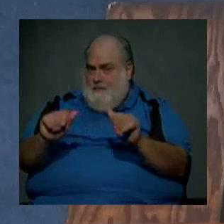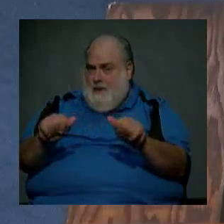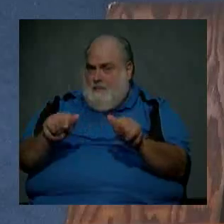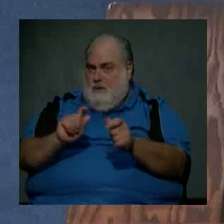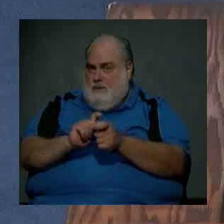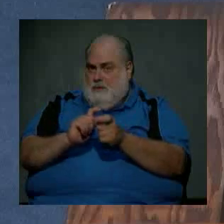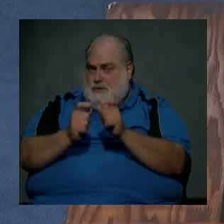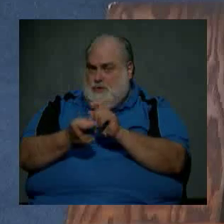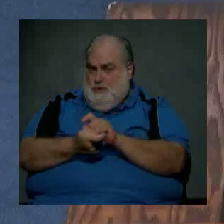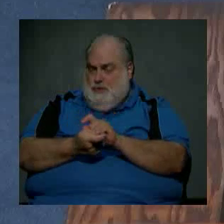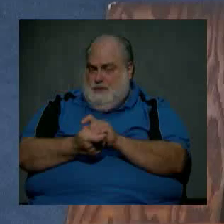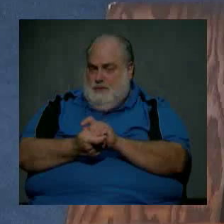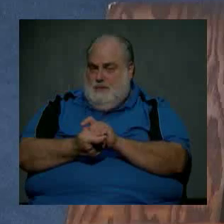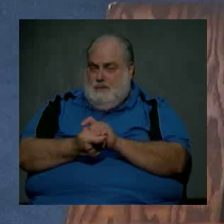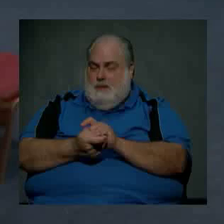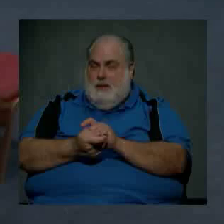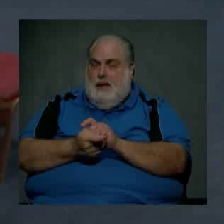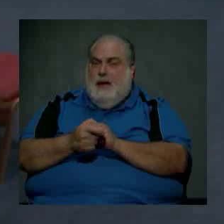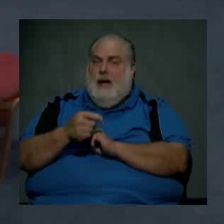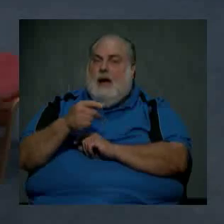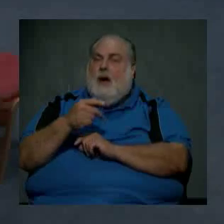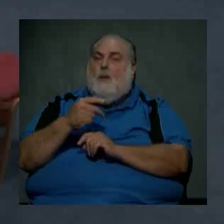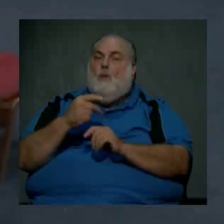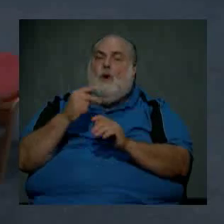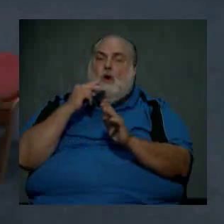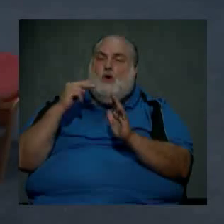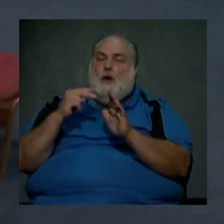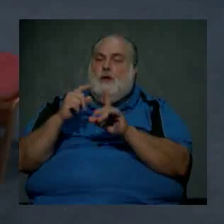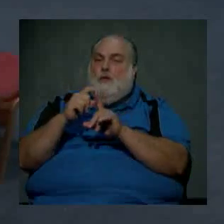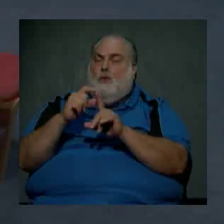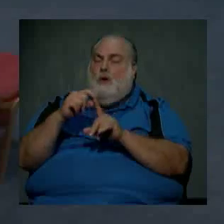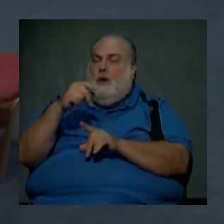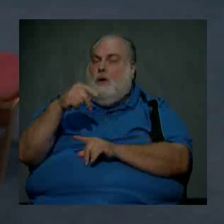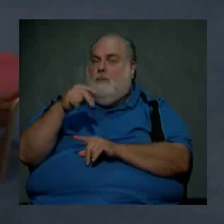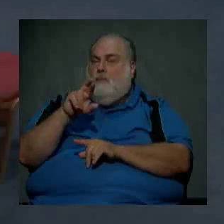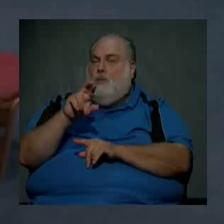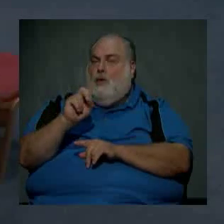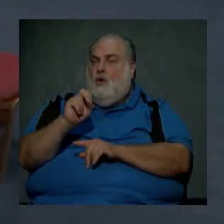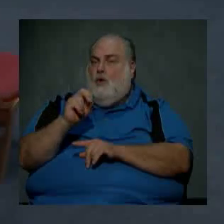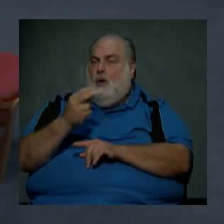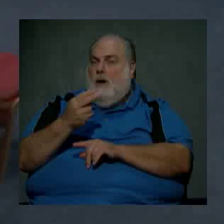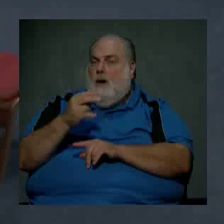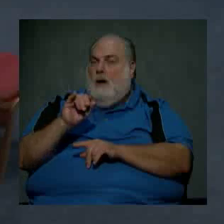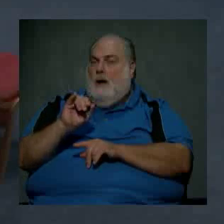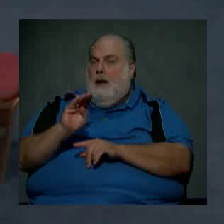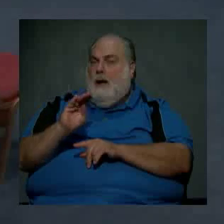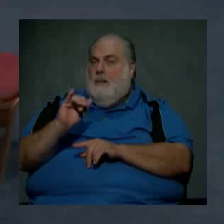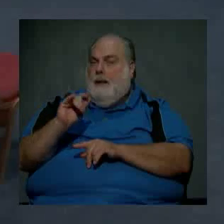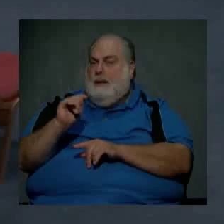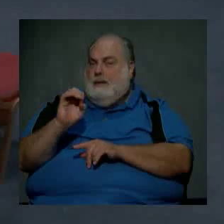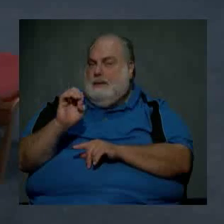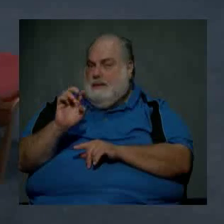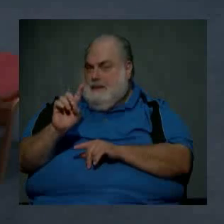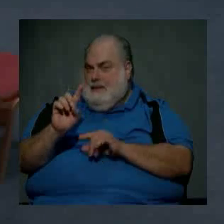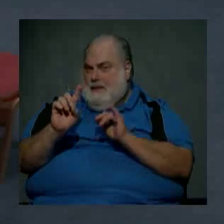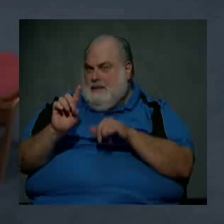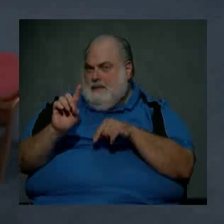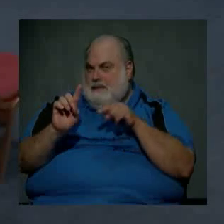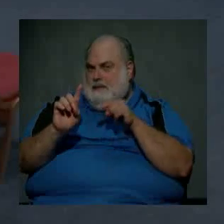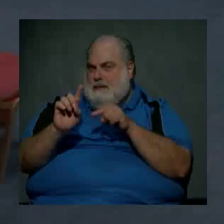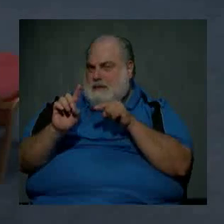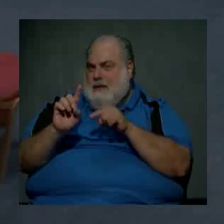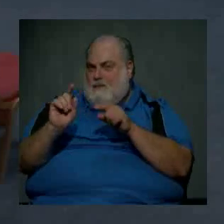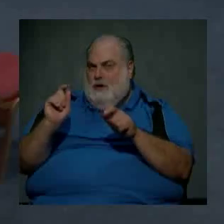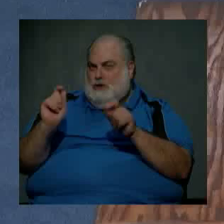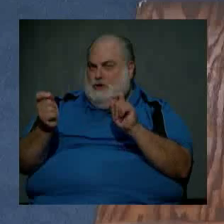looked at that, and we also looked at the word prohibited in the ordinance. When the word prohibited is in the ordinance, if we